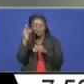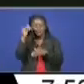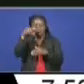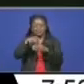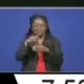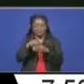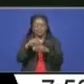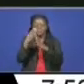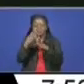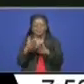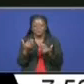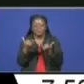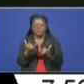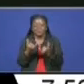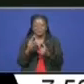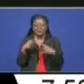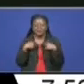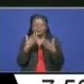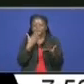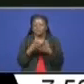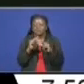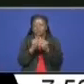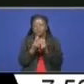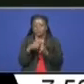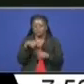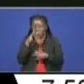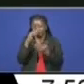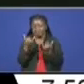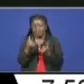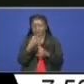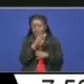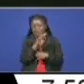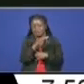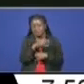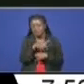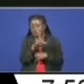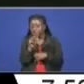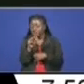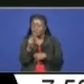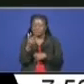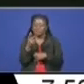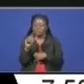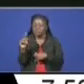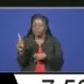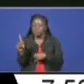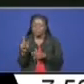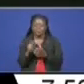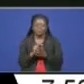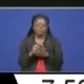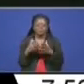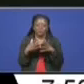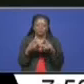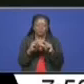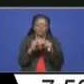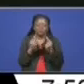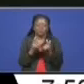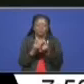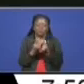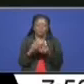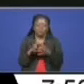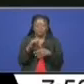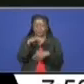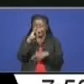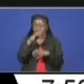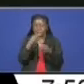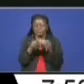program. We have a good group of kids now, 19, 20, 21. Great group of kids that